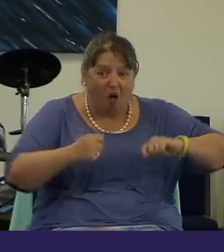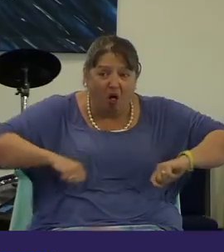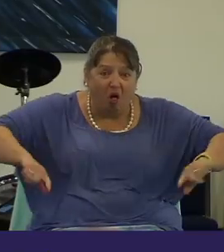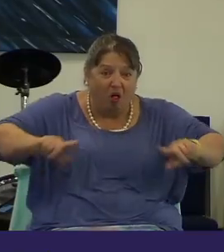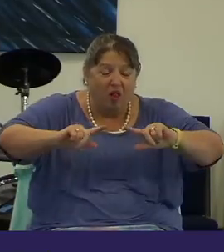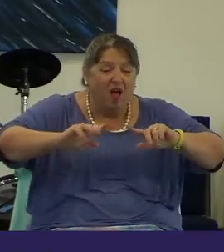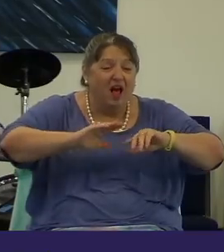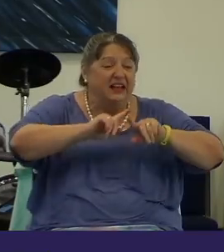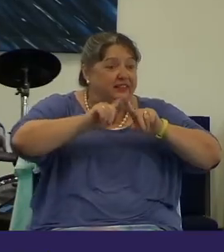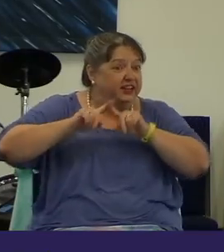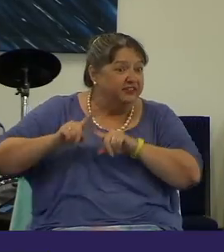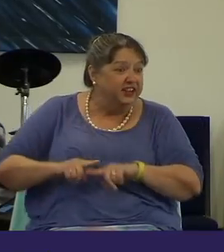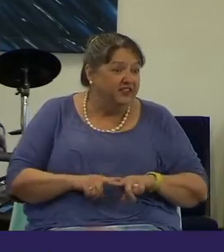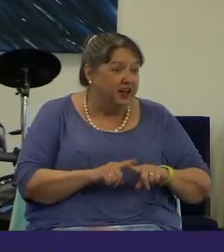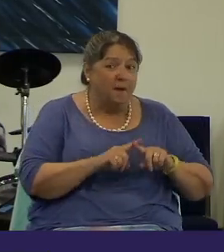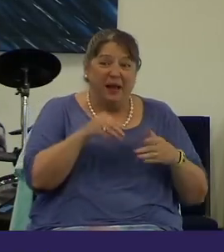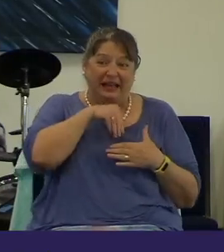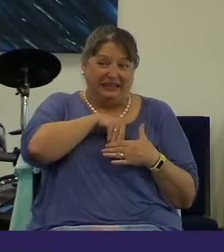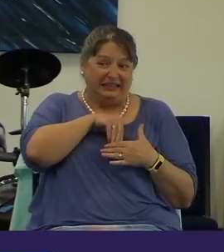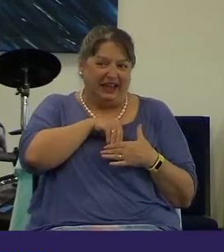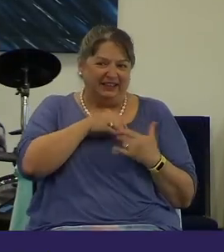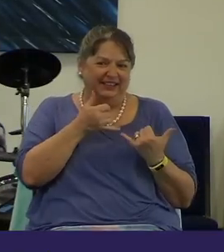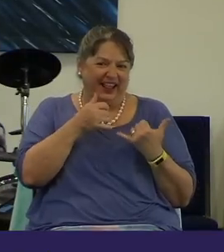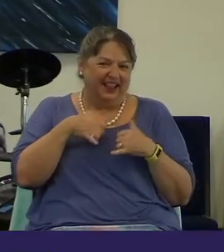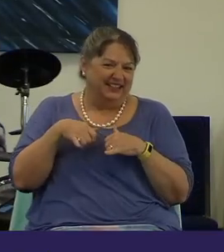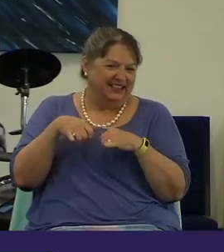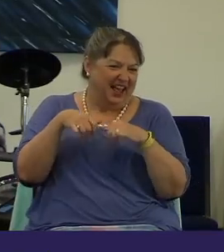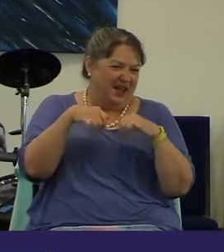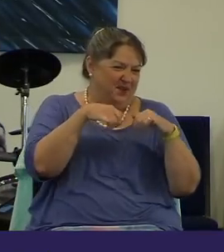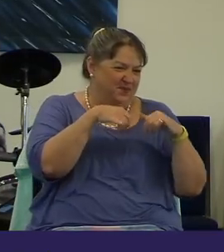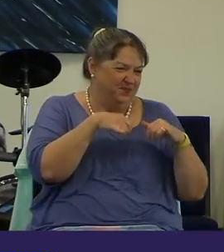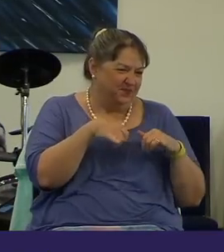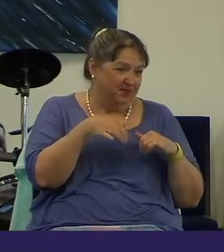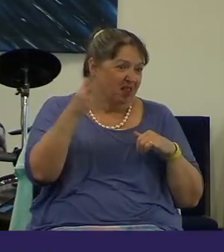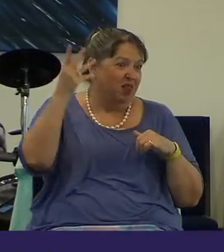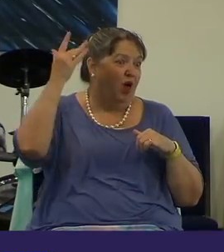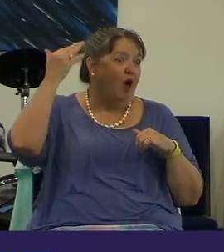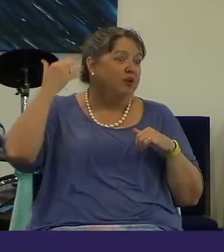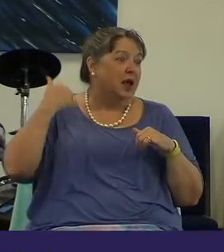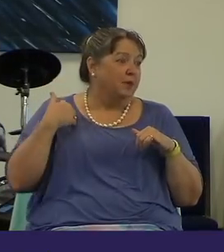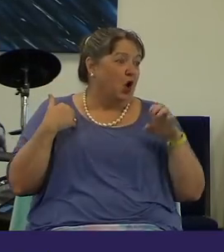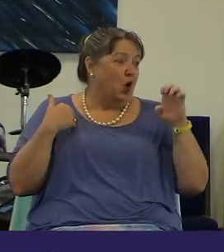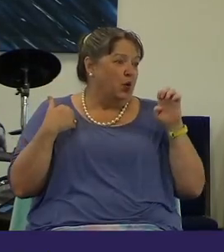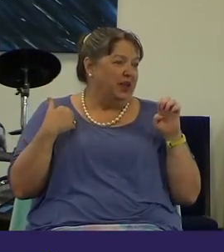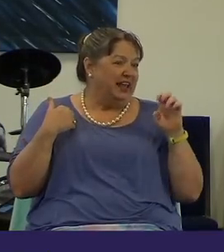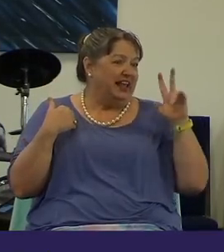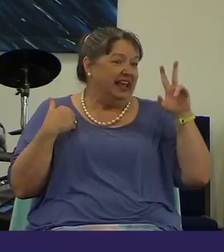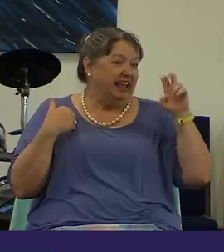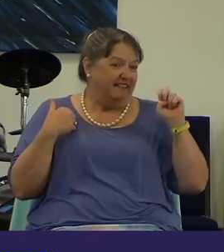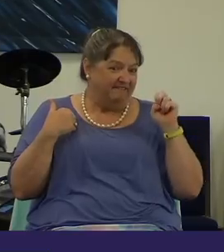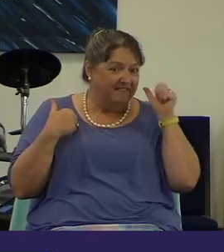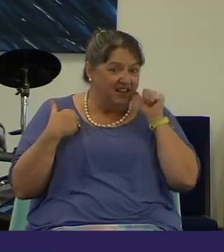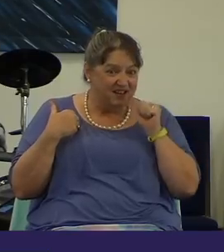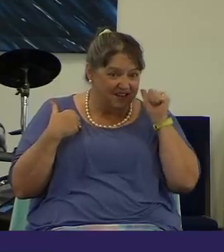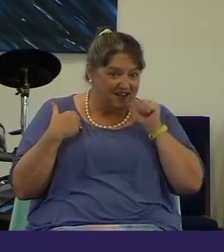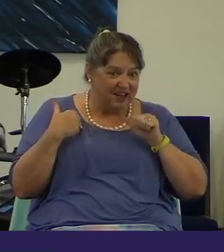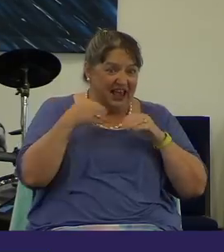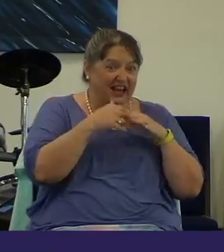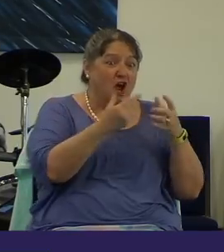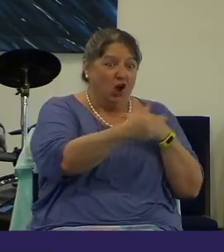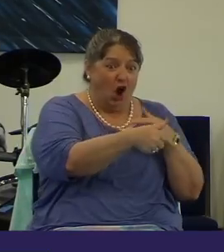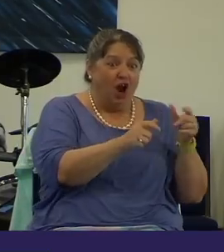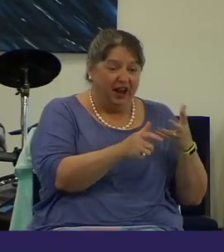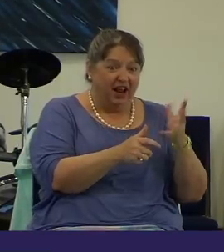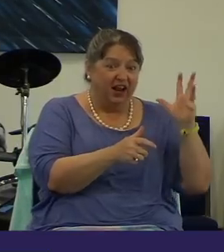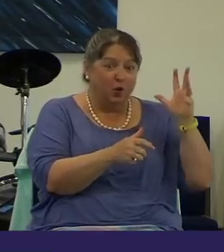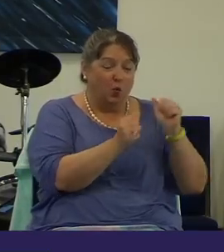sort of all the same. Because you know what? When Eve was in the garden, and so was Adam, and there